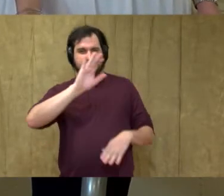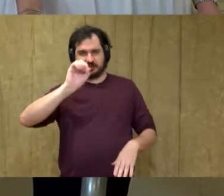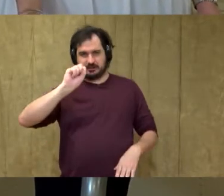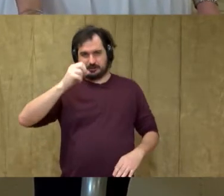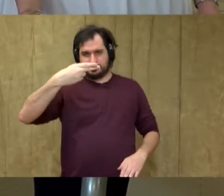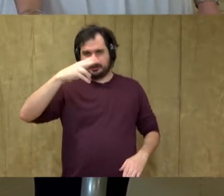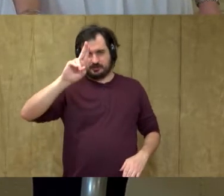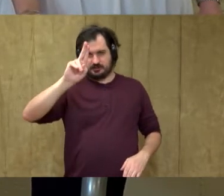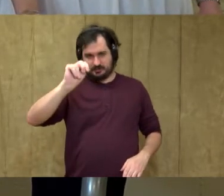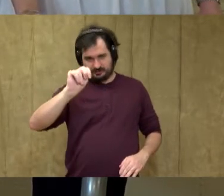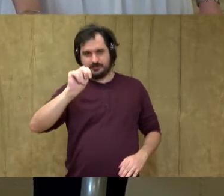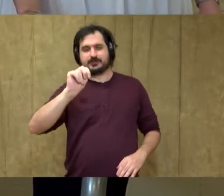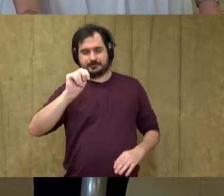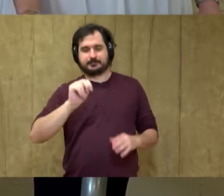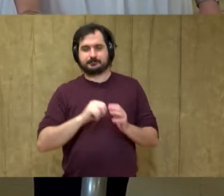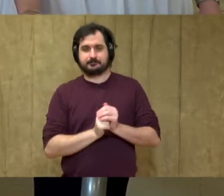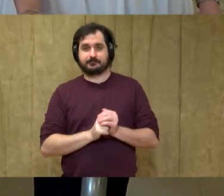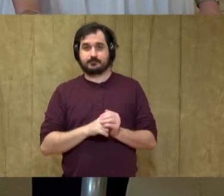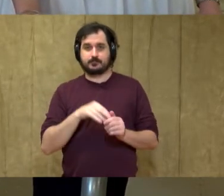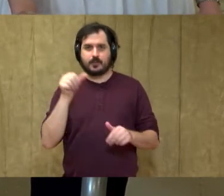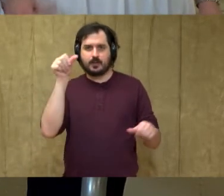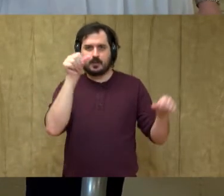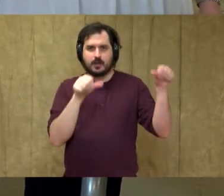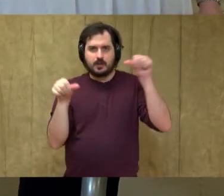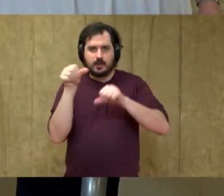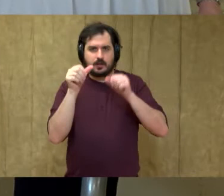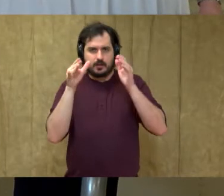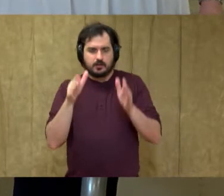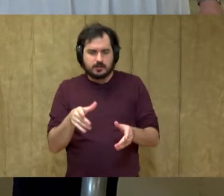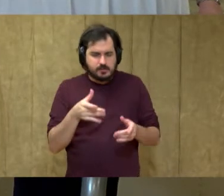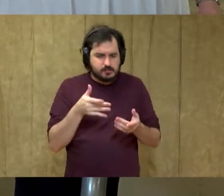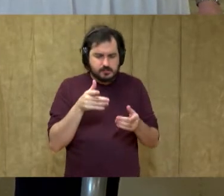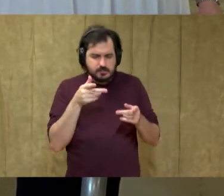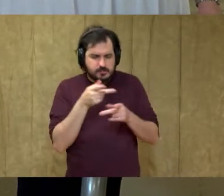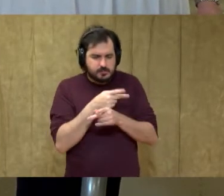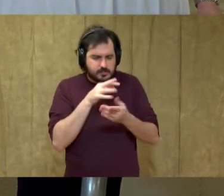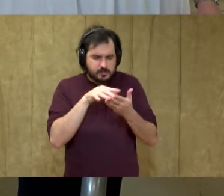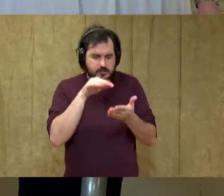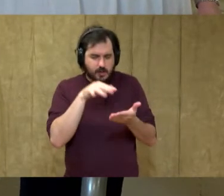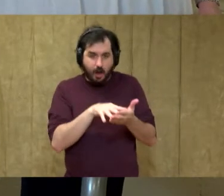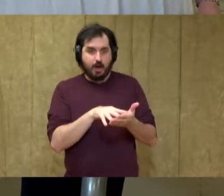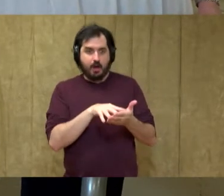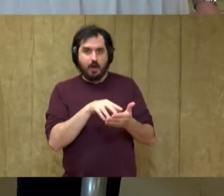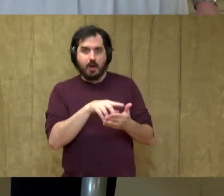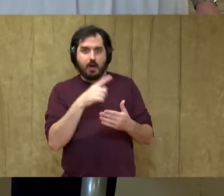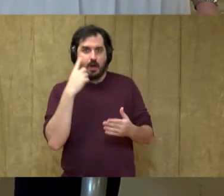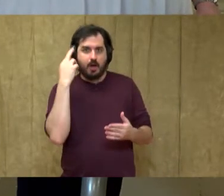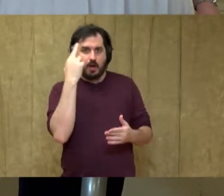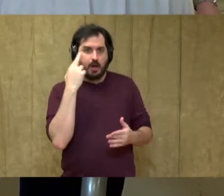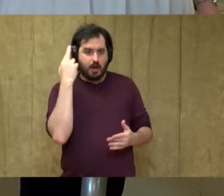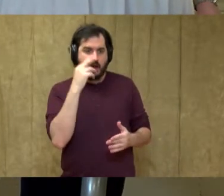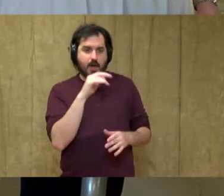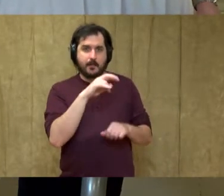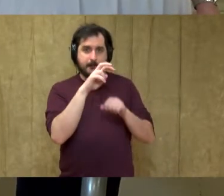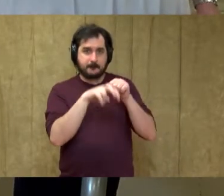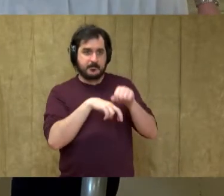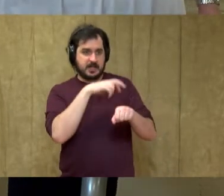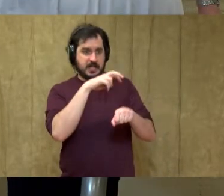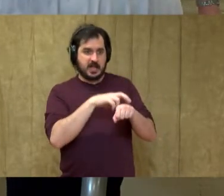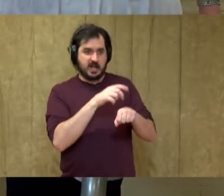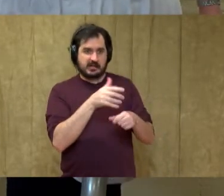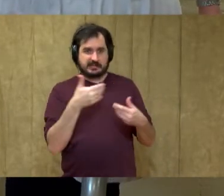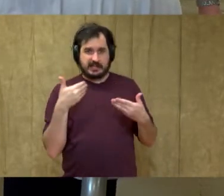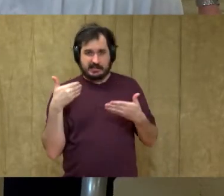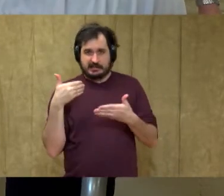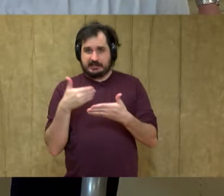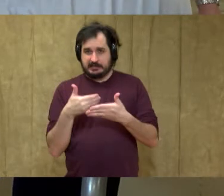closely related to some poisonous plants. Well, now we know why, boys and girls. You don't want to be poisoned no more than